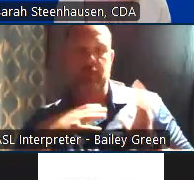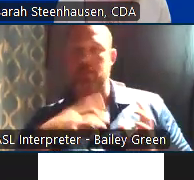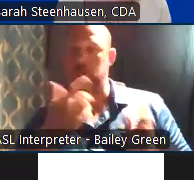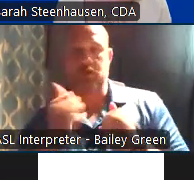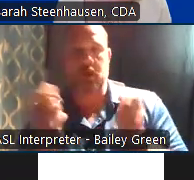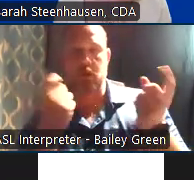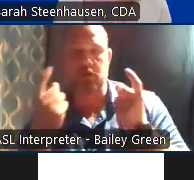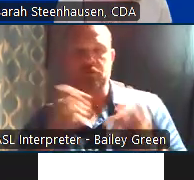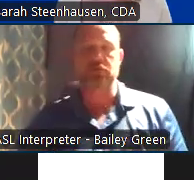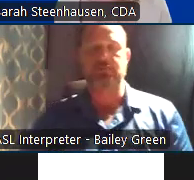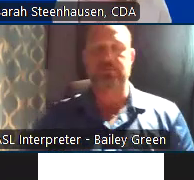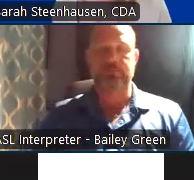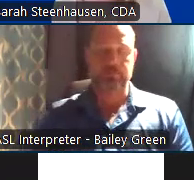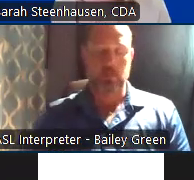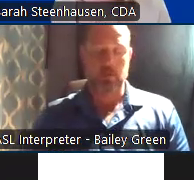can field at this time?